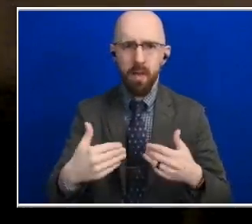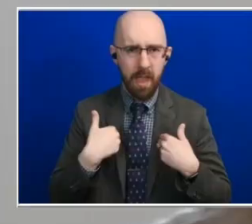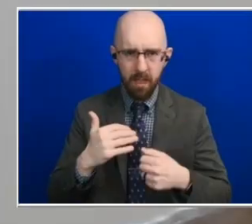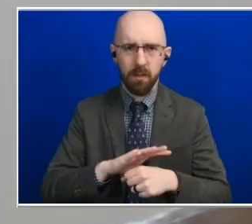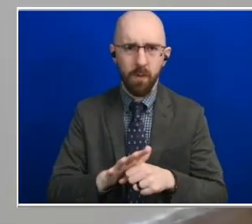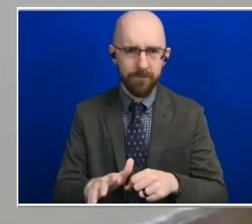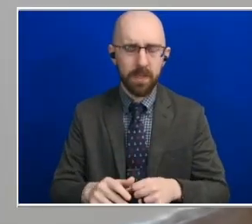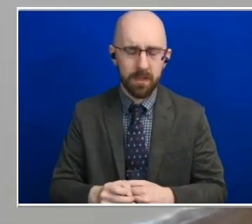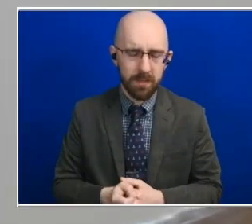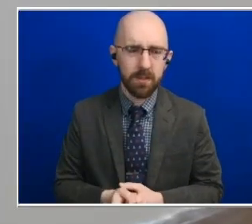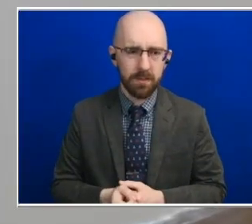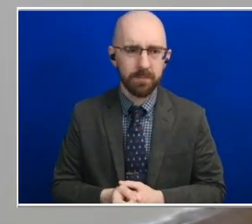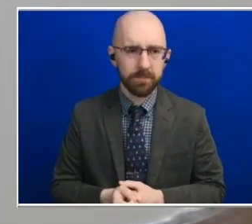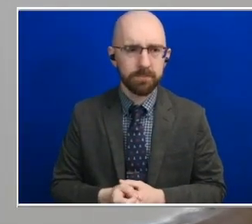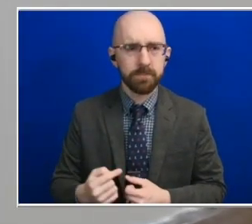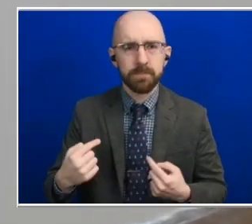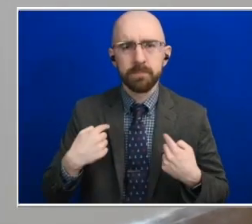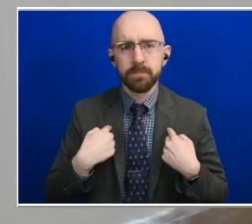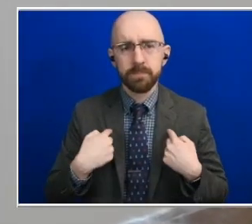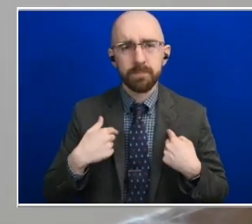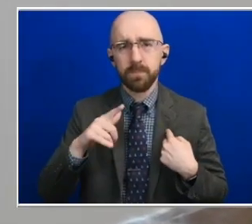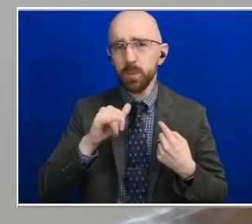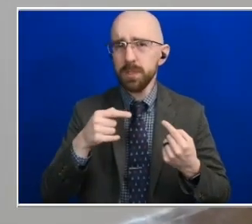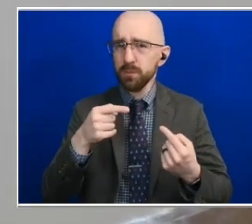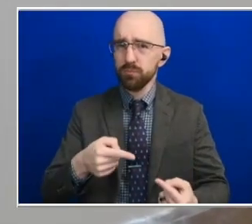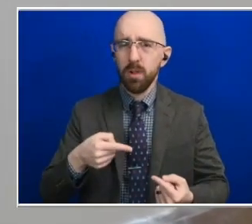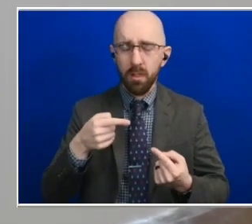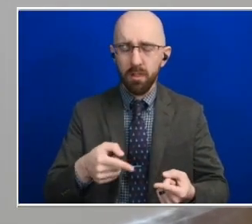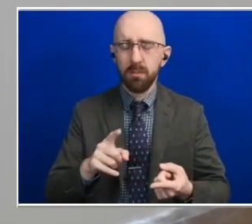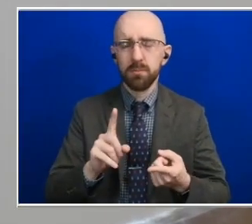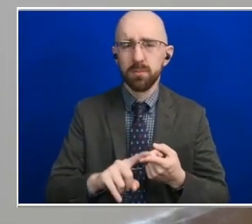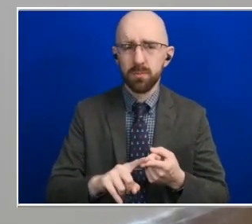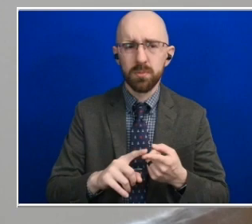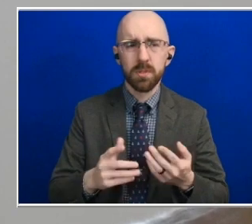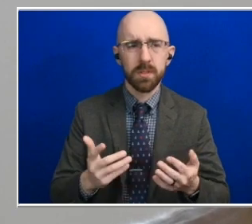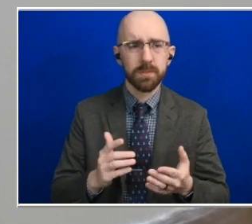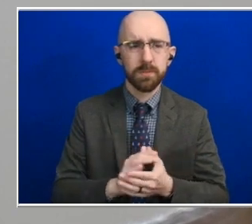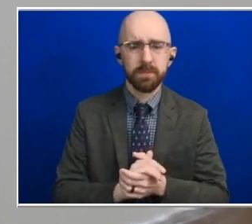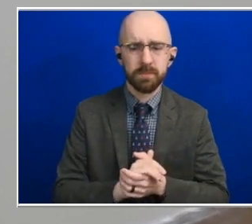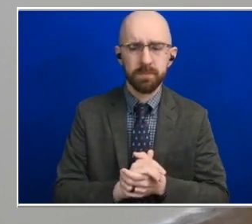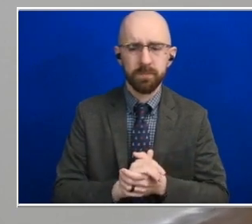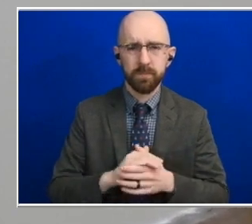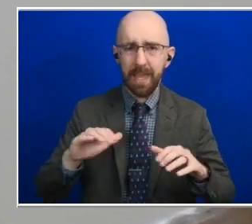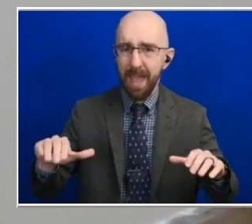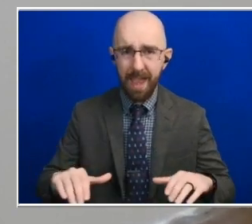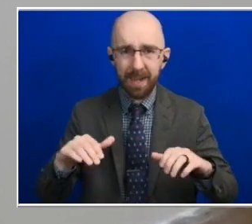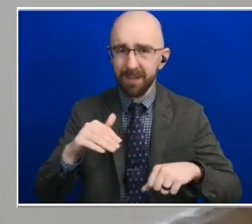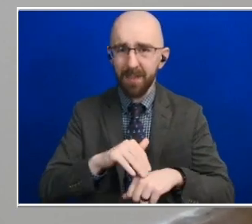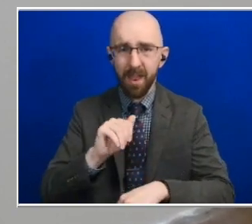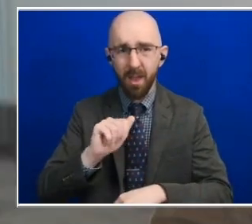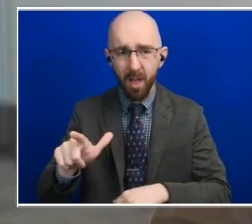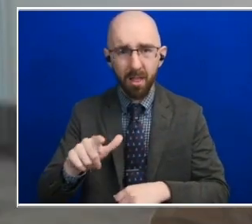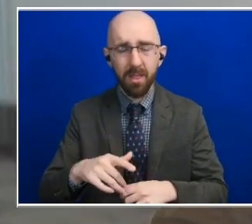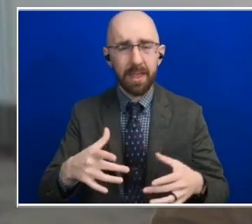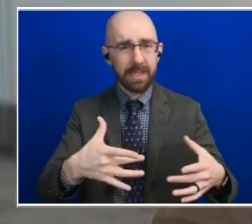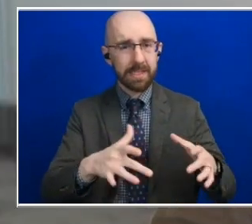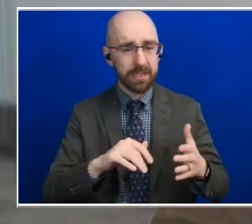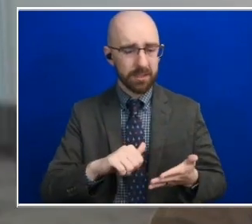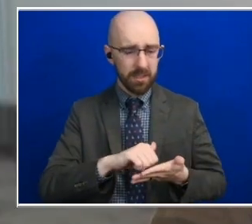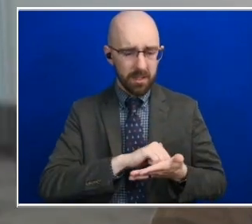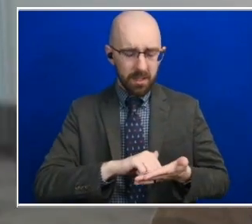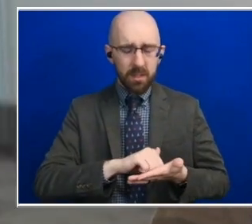I was really struggling to be active at all. Washing the dishes was very hard.